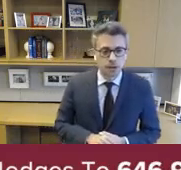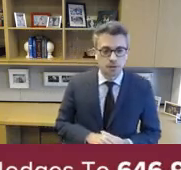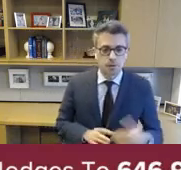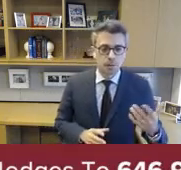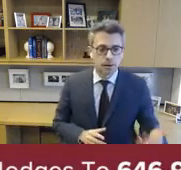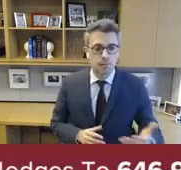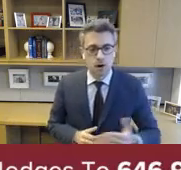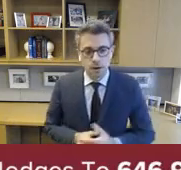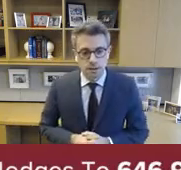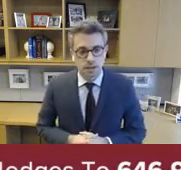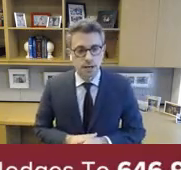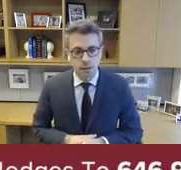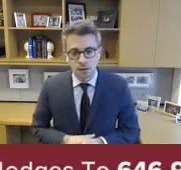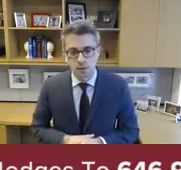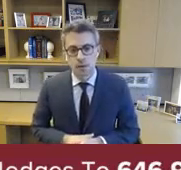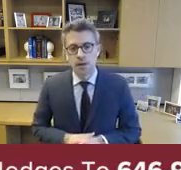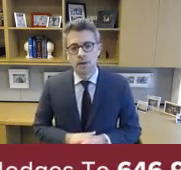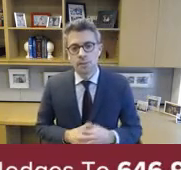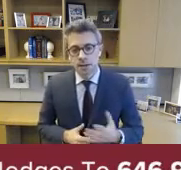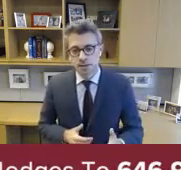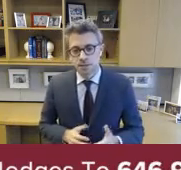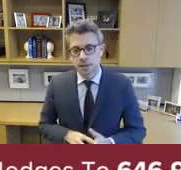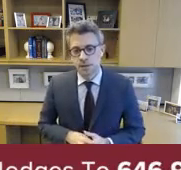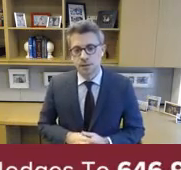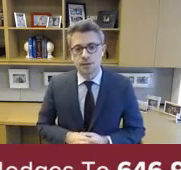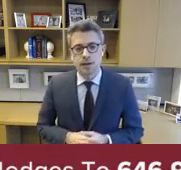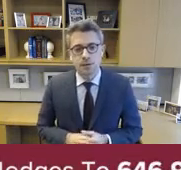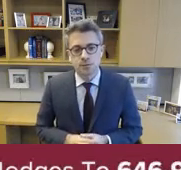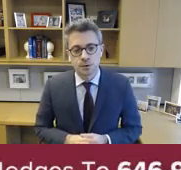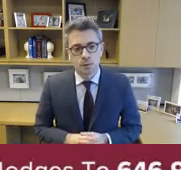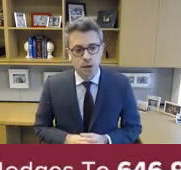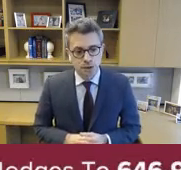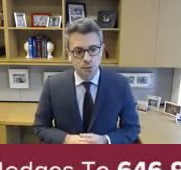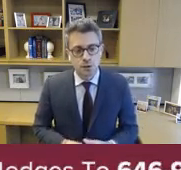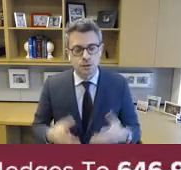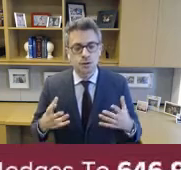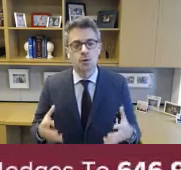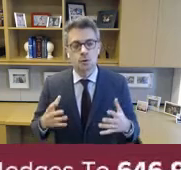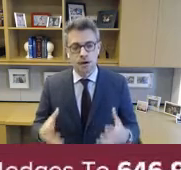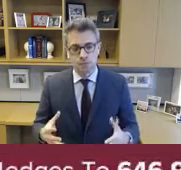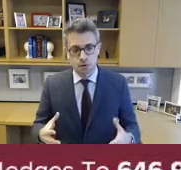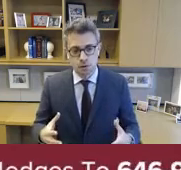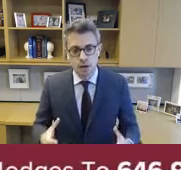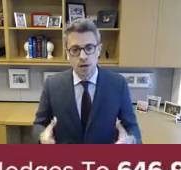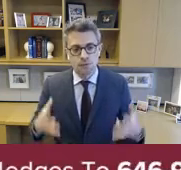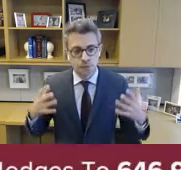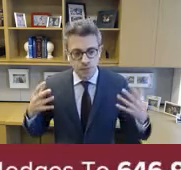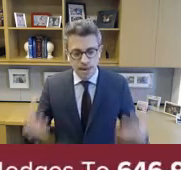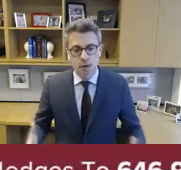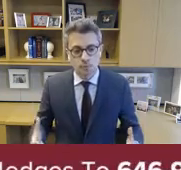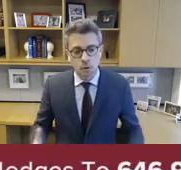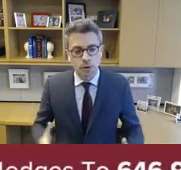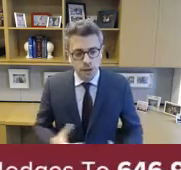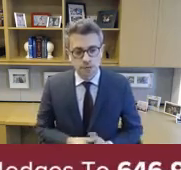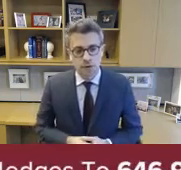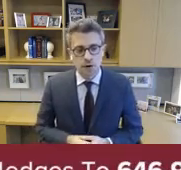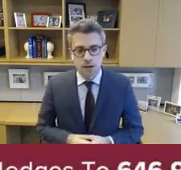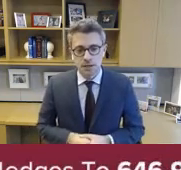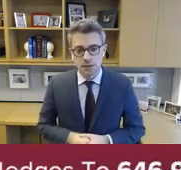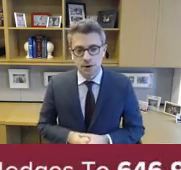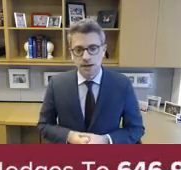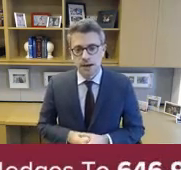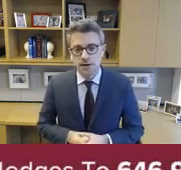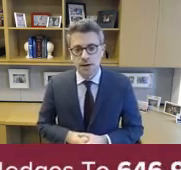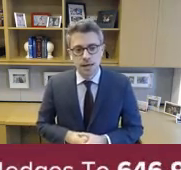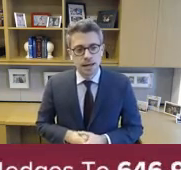local communities. Rebecca Morris, thank you. Amanda Smith, thank you so much. We are so grateful for this outpouring of